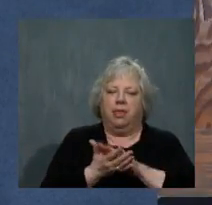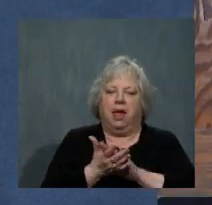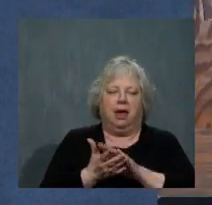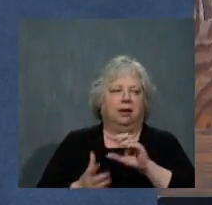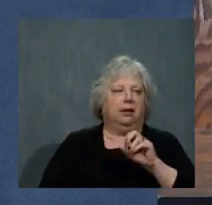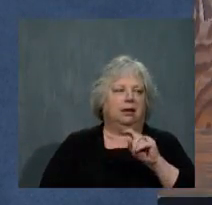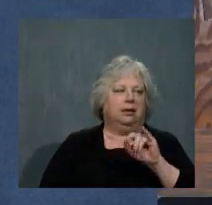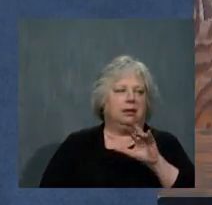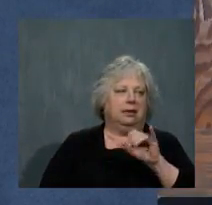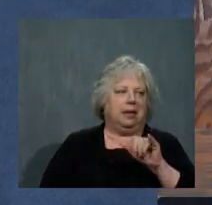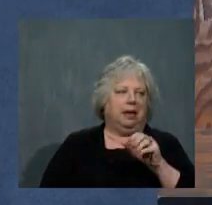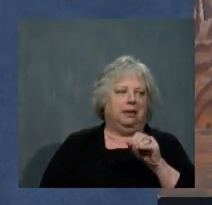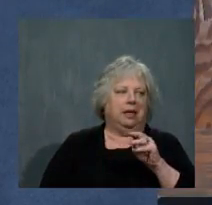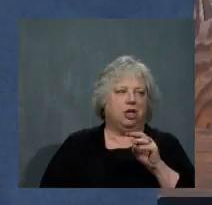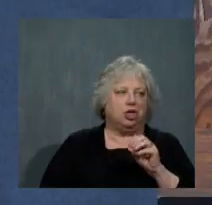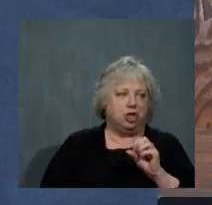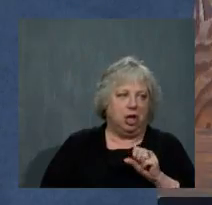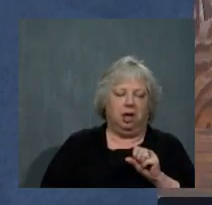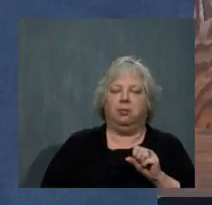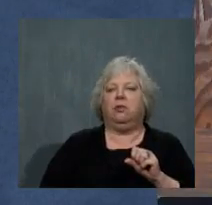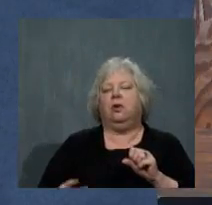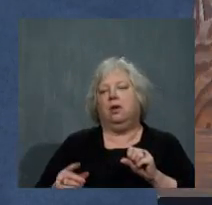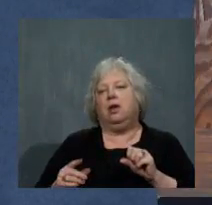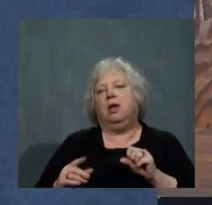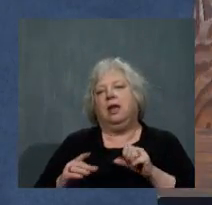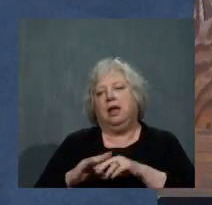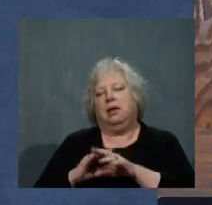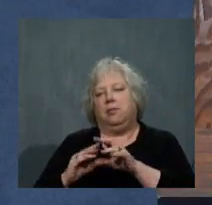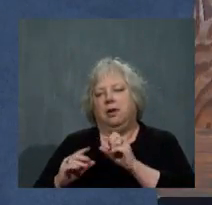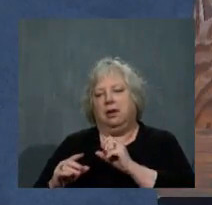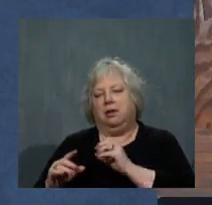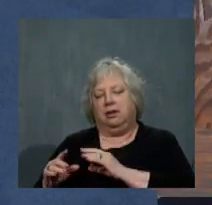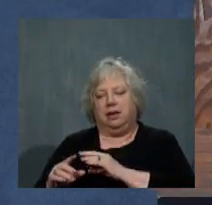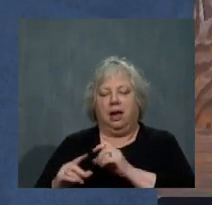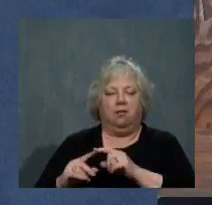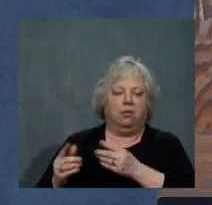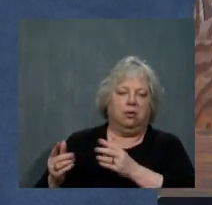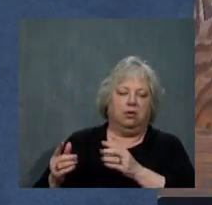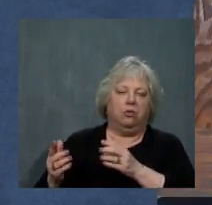spent hours, got up earlier than we did to get everyone coffee and that sort of thing. But James